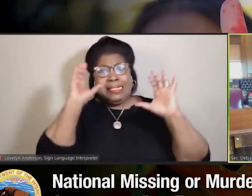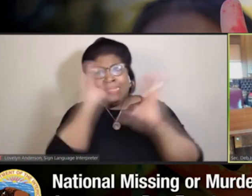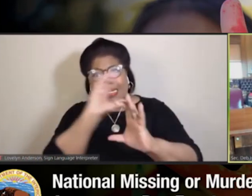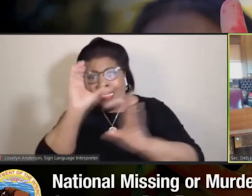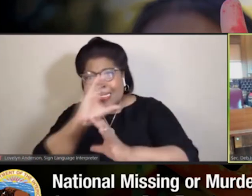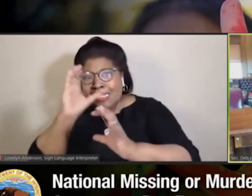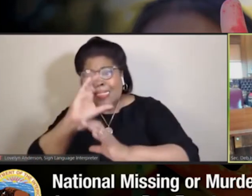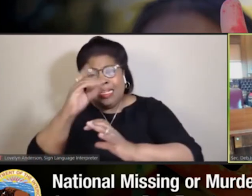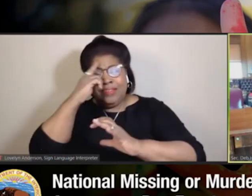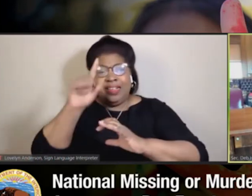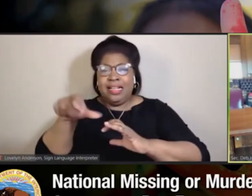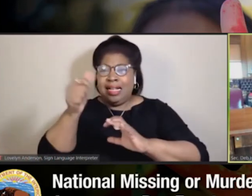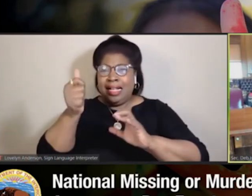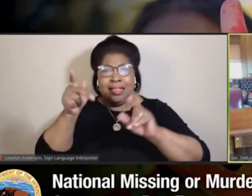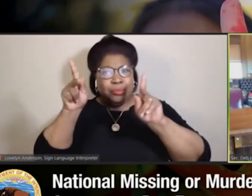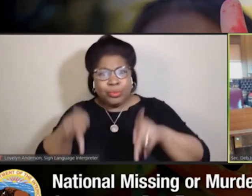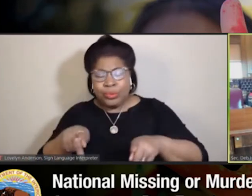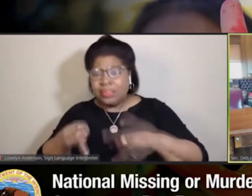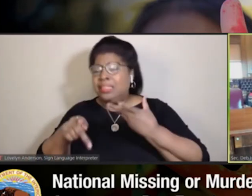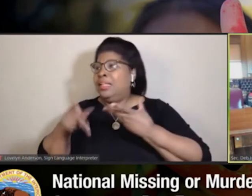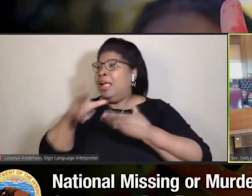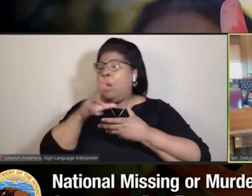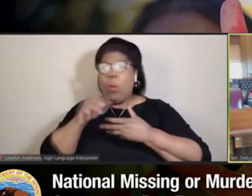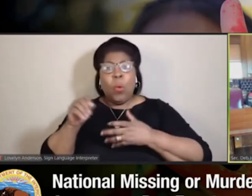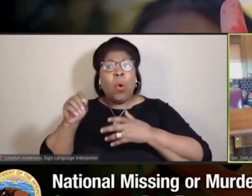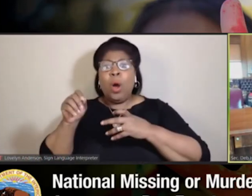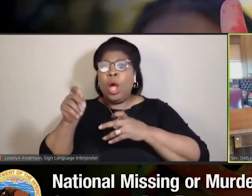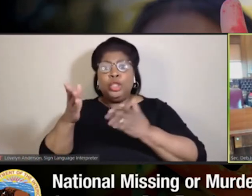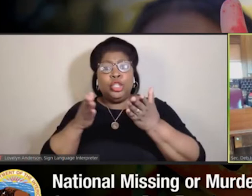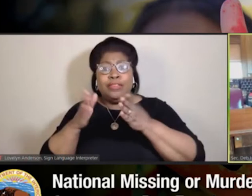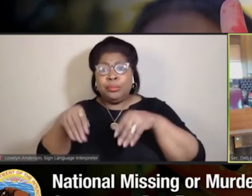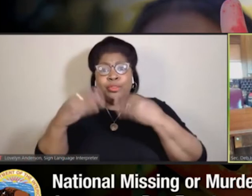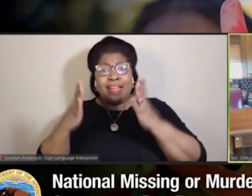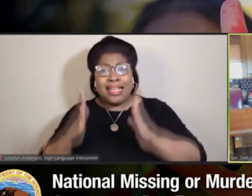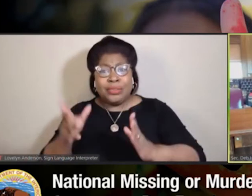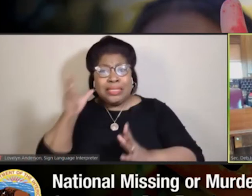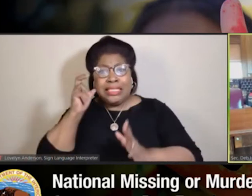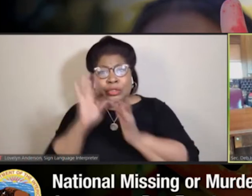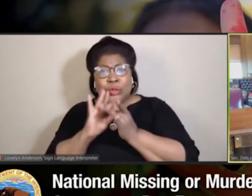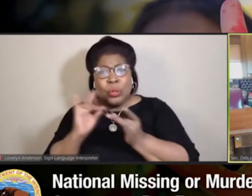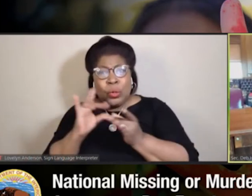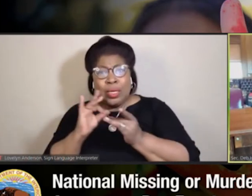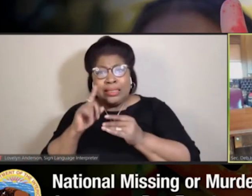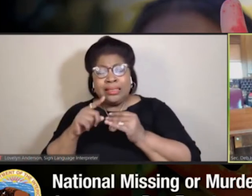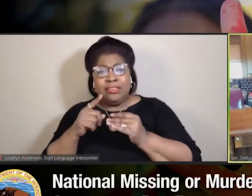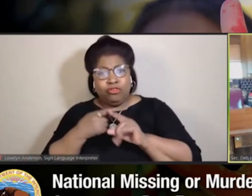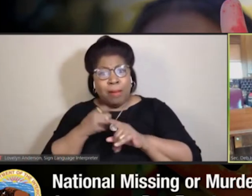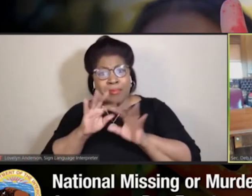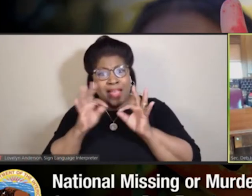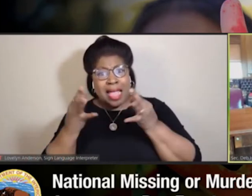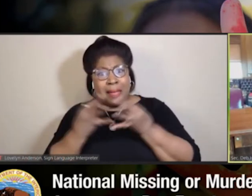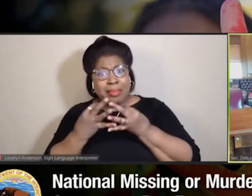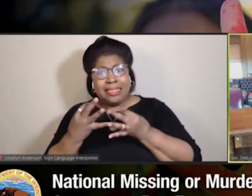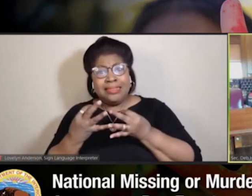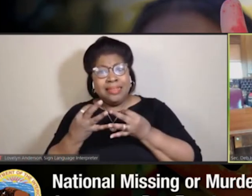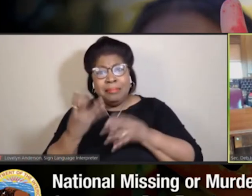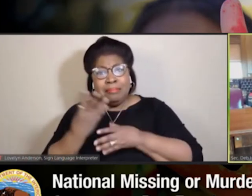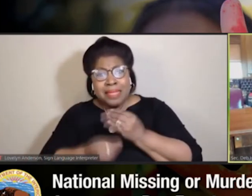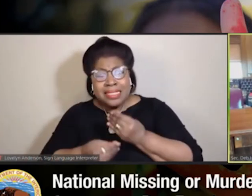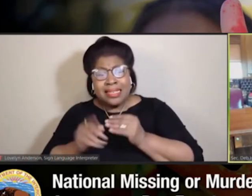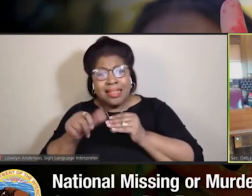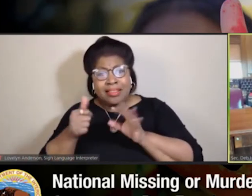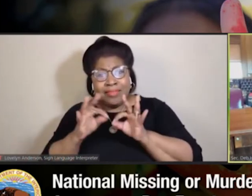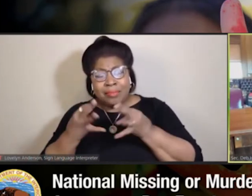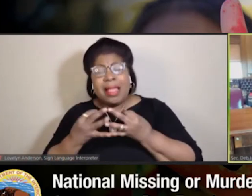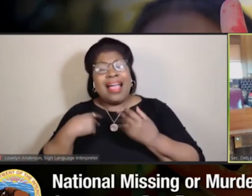heartbreaking stories from family members of the missing. I want you to know that I see you and I stand with